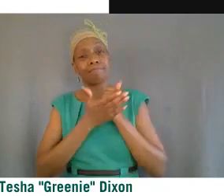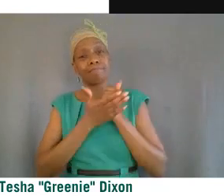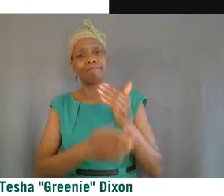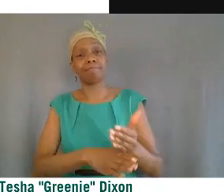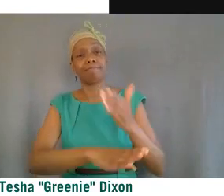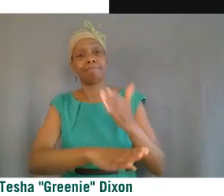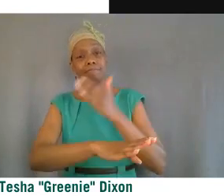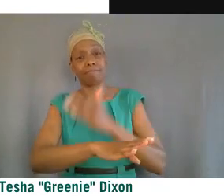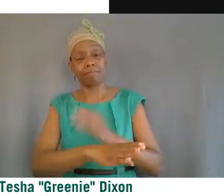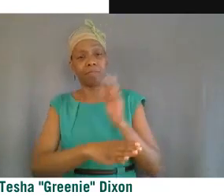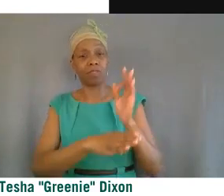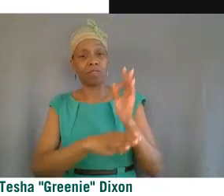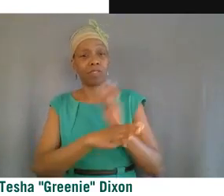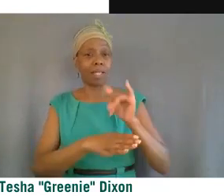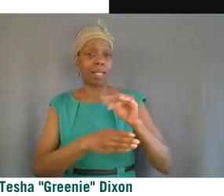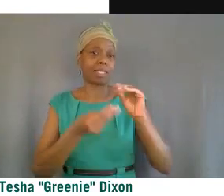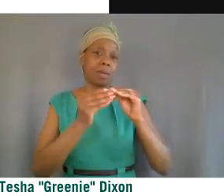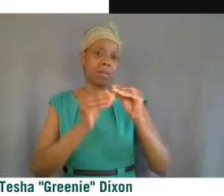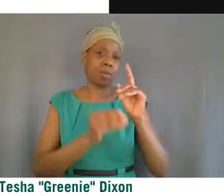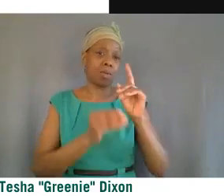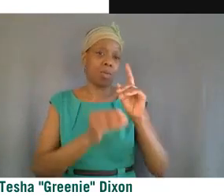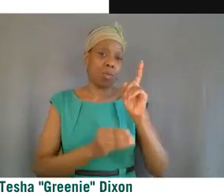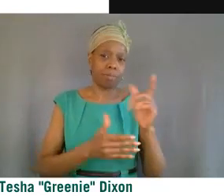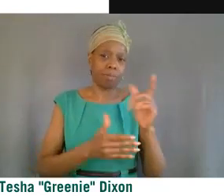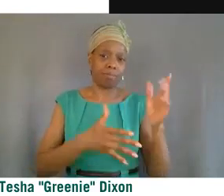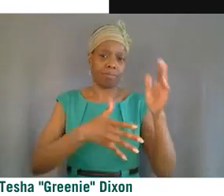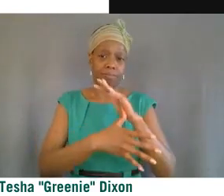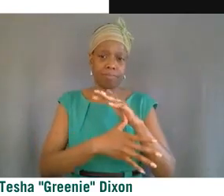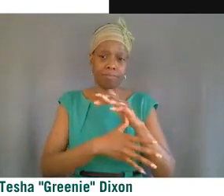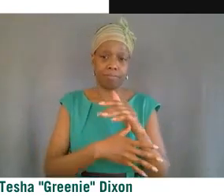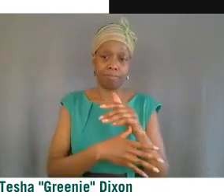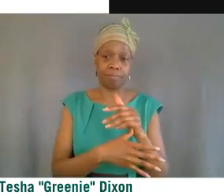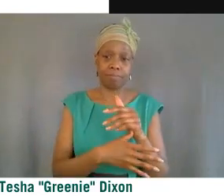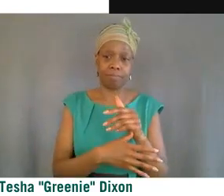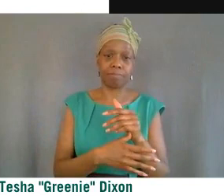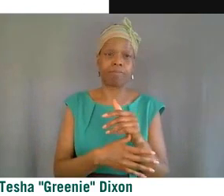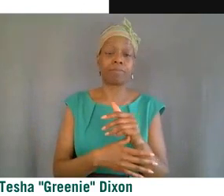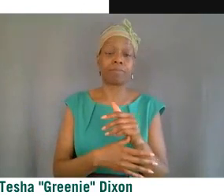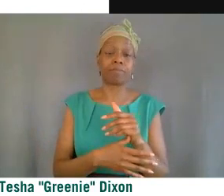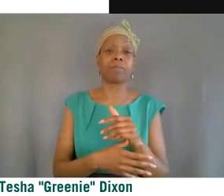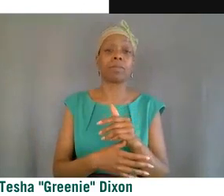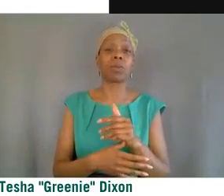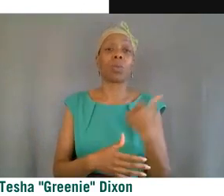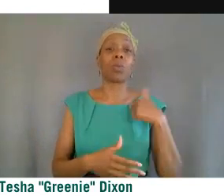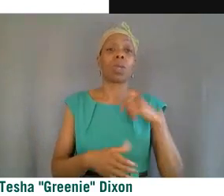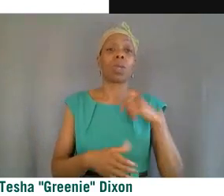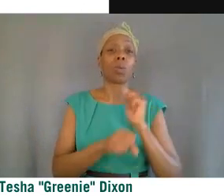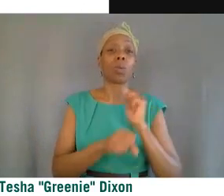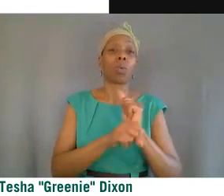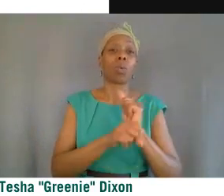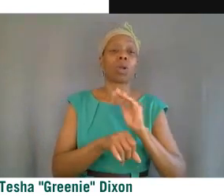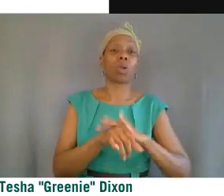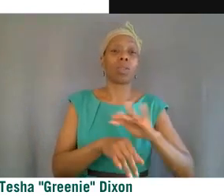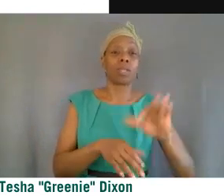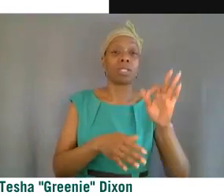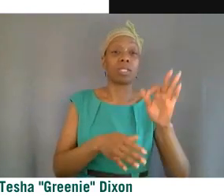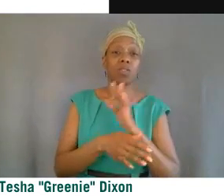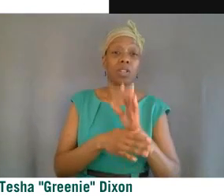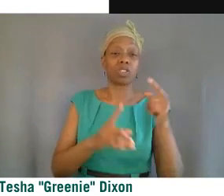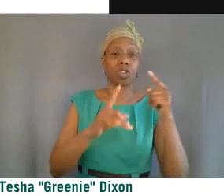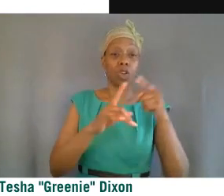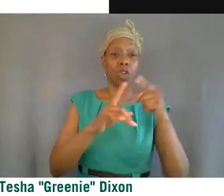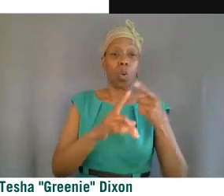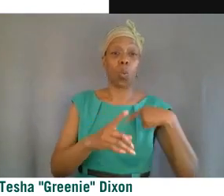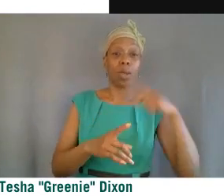enhance function. So we say, okay, we are working on this functional goal. We think spasticity is getting in the way. We